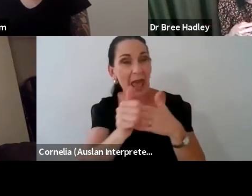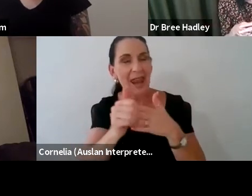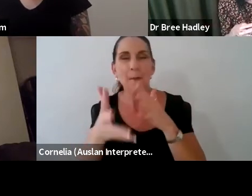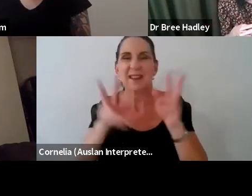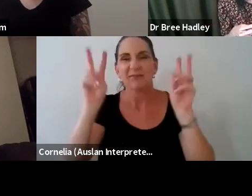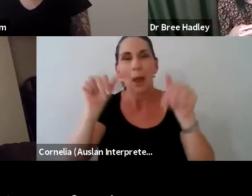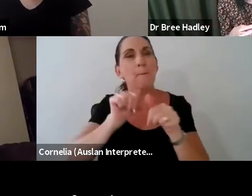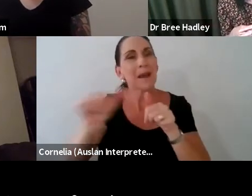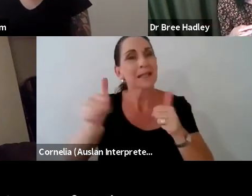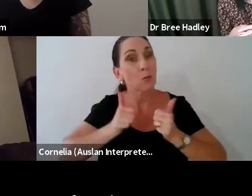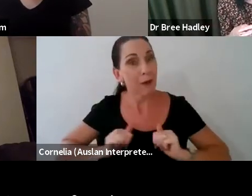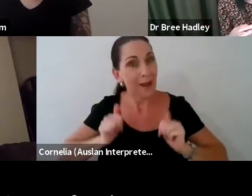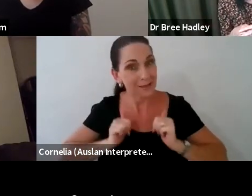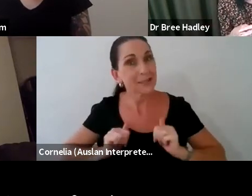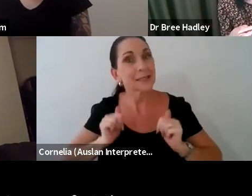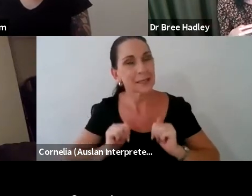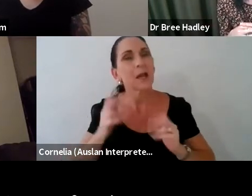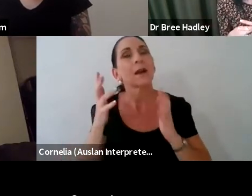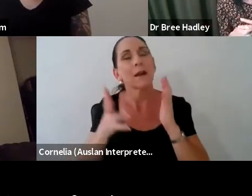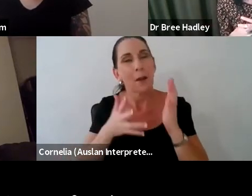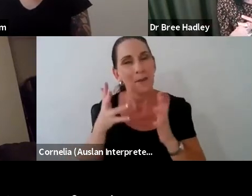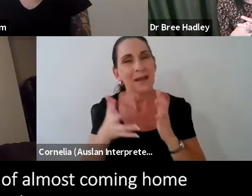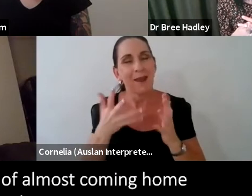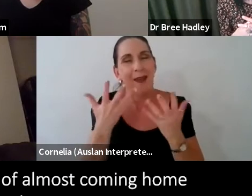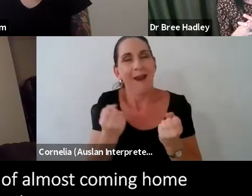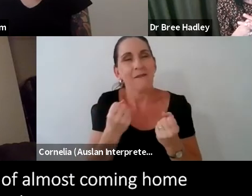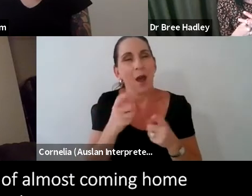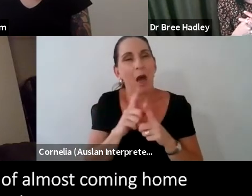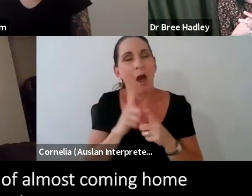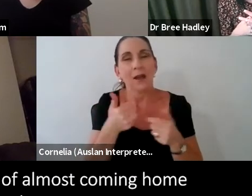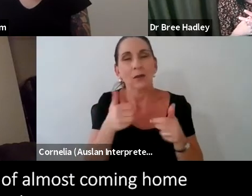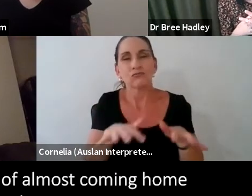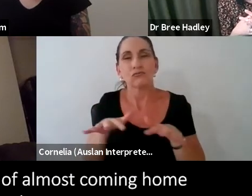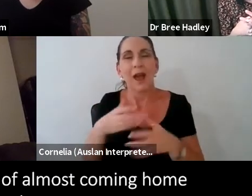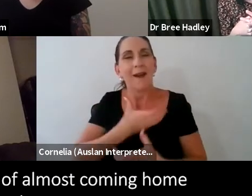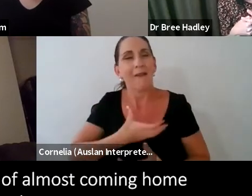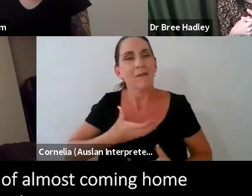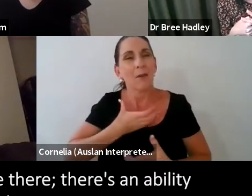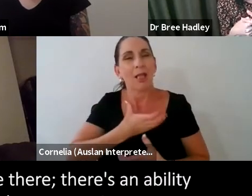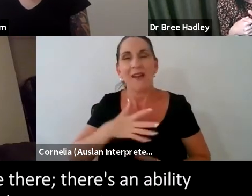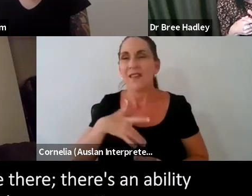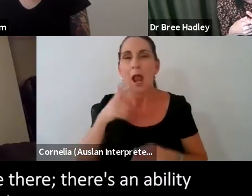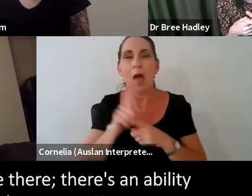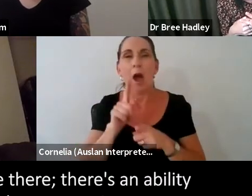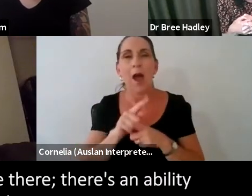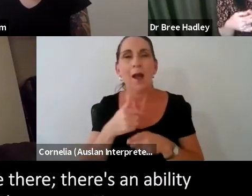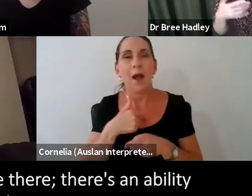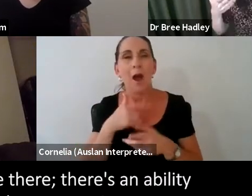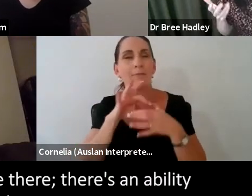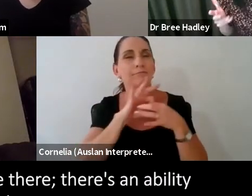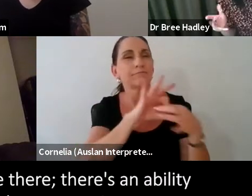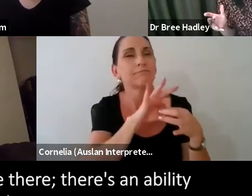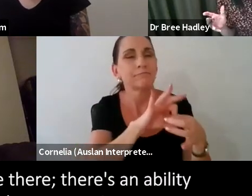practice, that there's a comfort there. There's a sort of an almost coming home there. There's an ease there.